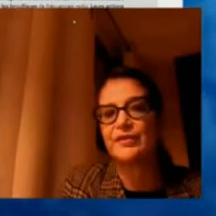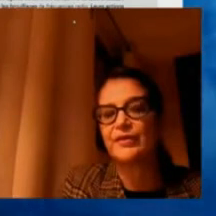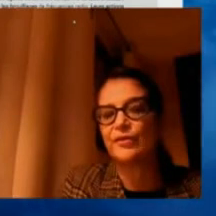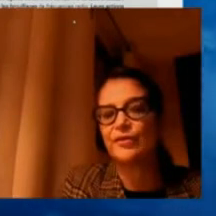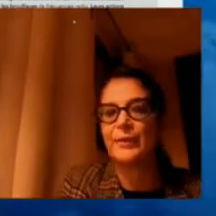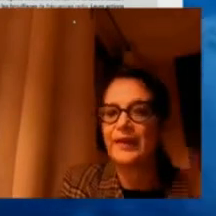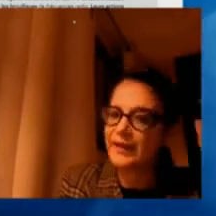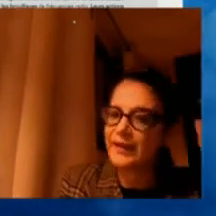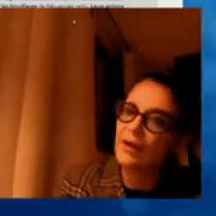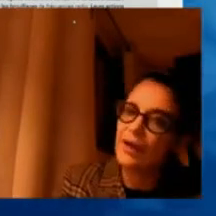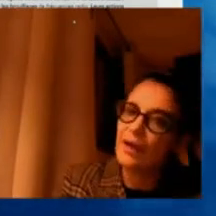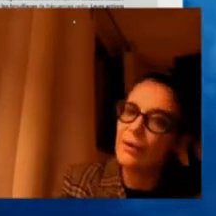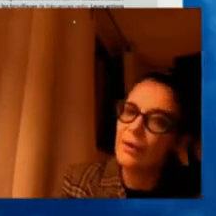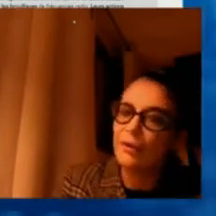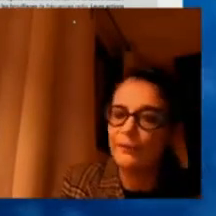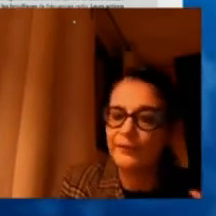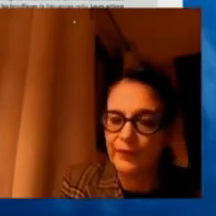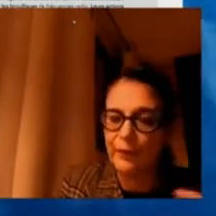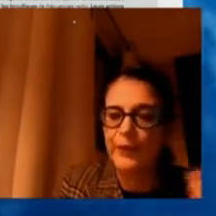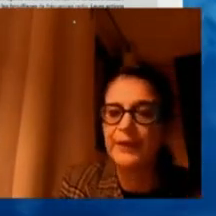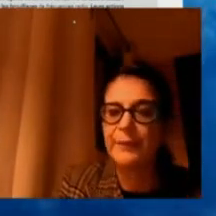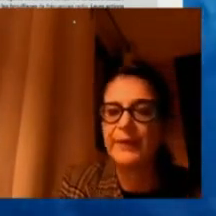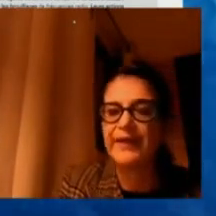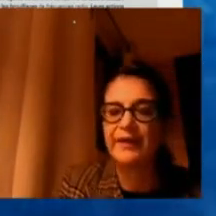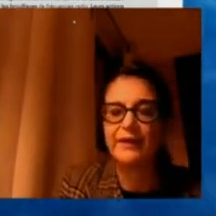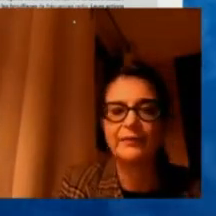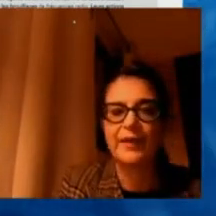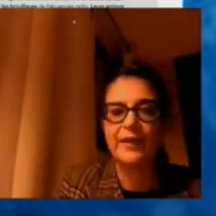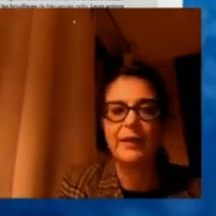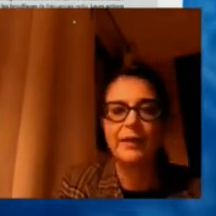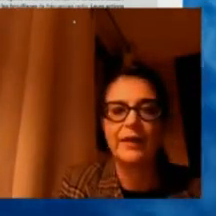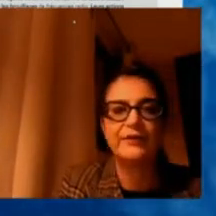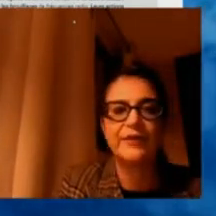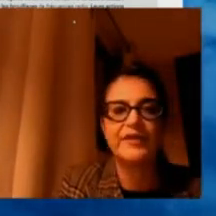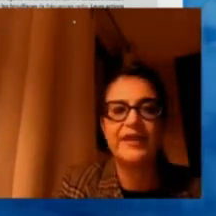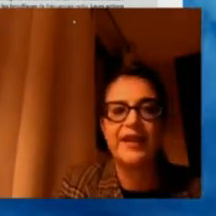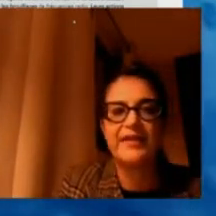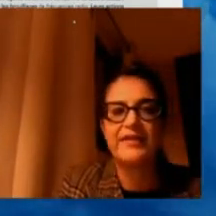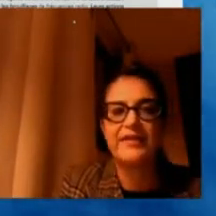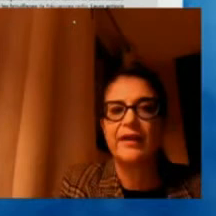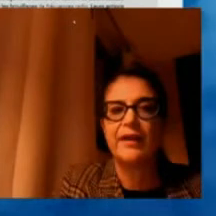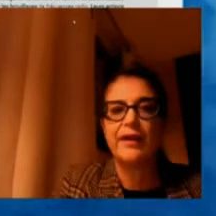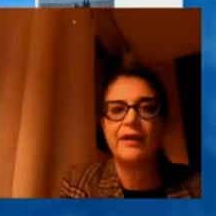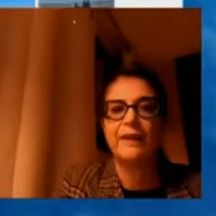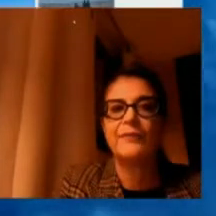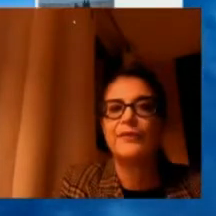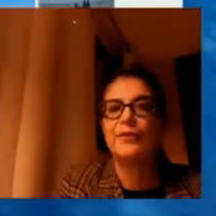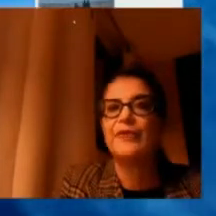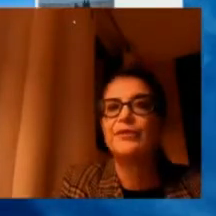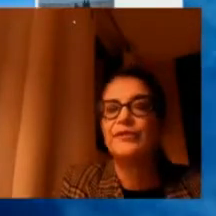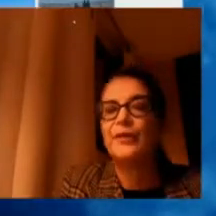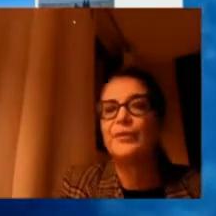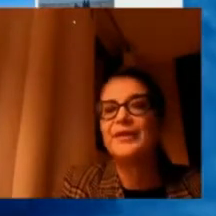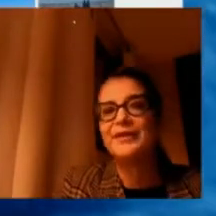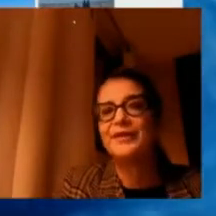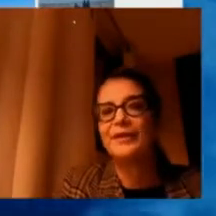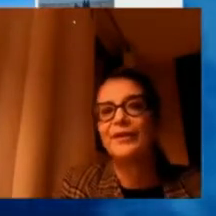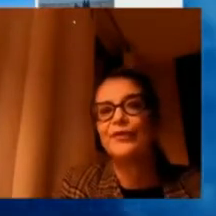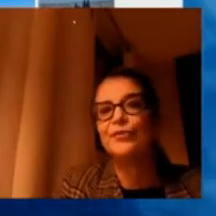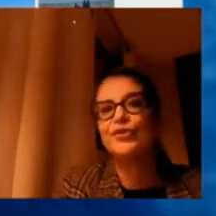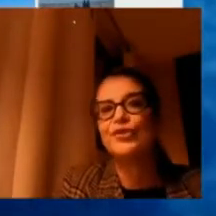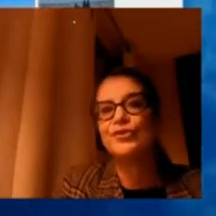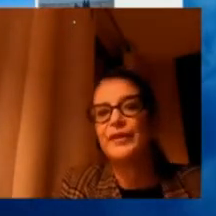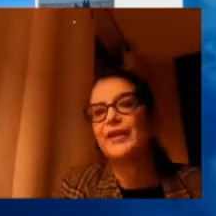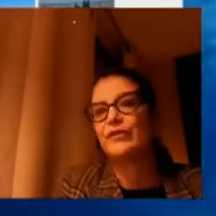usually making a really big interference case. We had a very huge